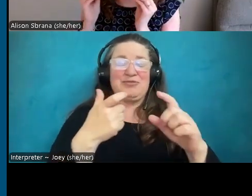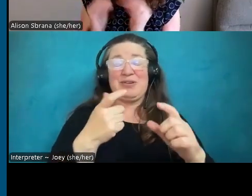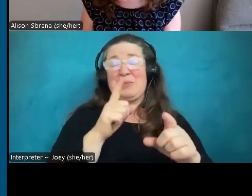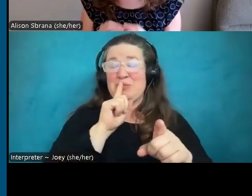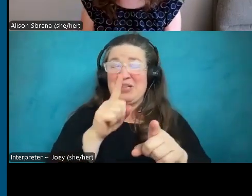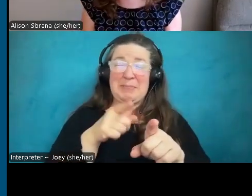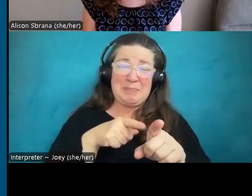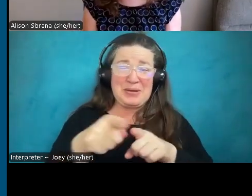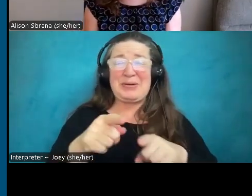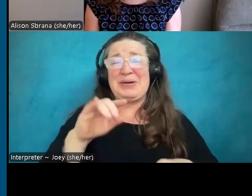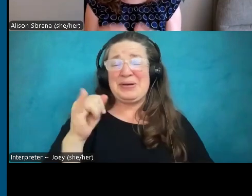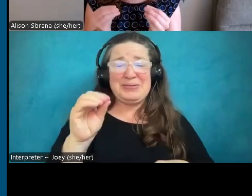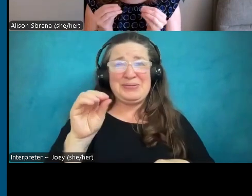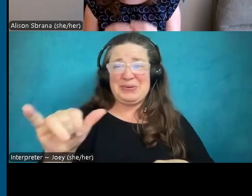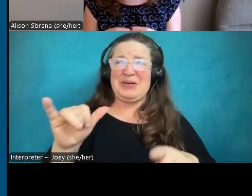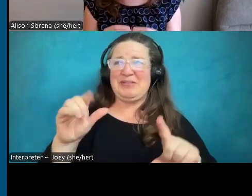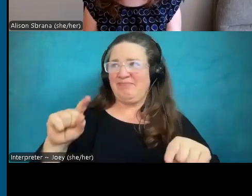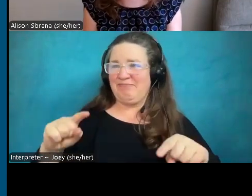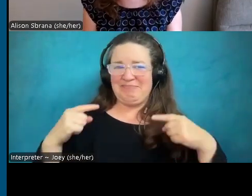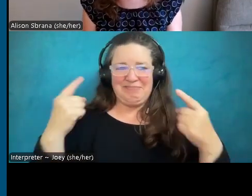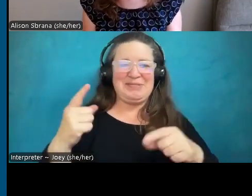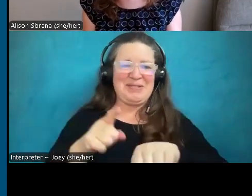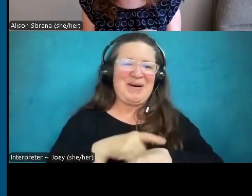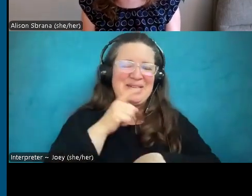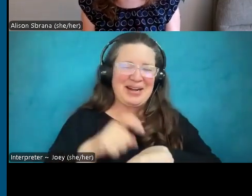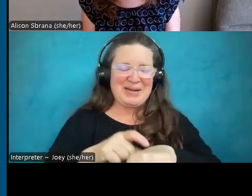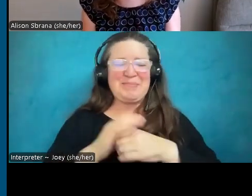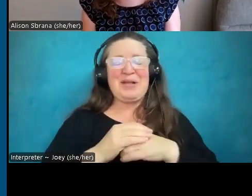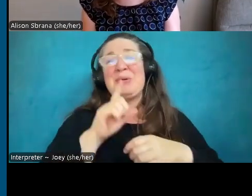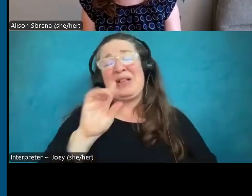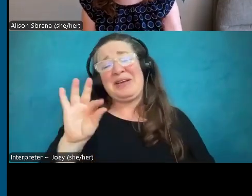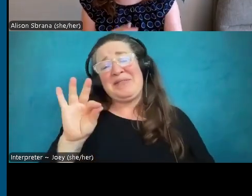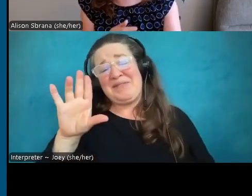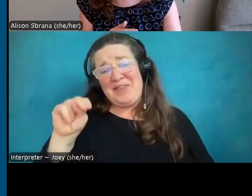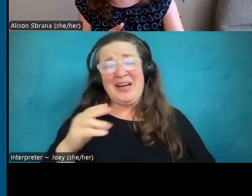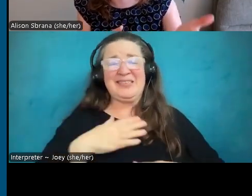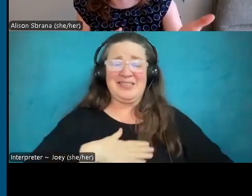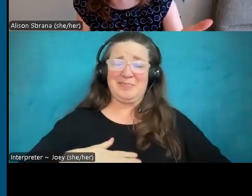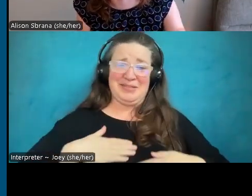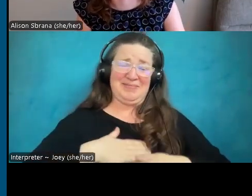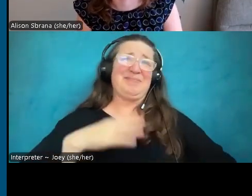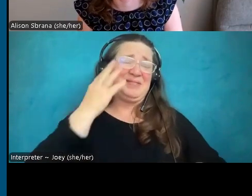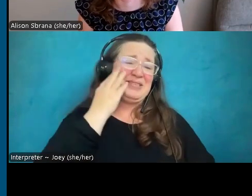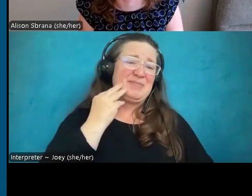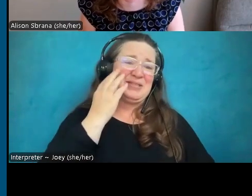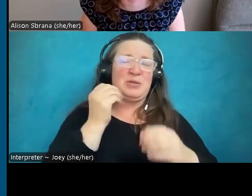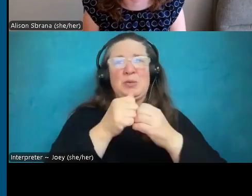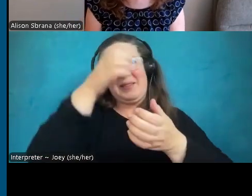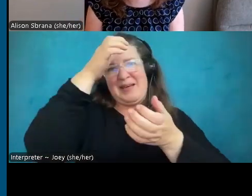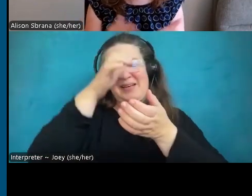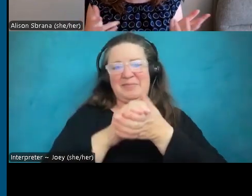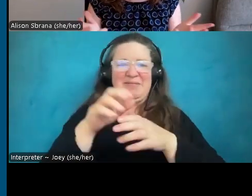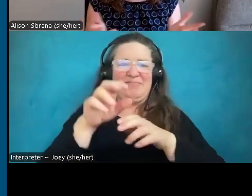in such a long time. And it was such a fun experience and memory for me to have with my husband, who's in the front of the tube